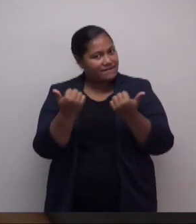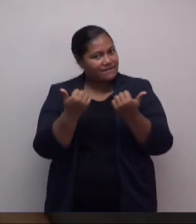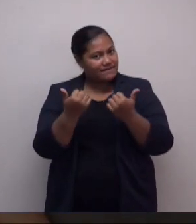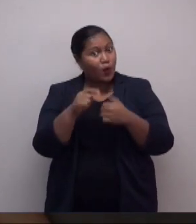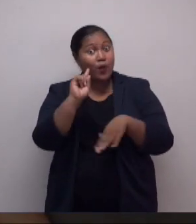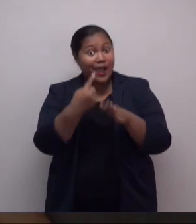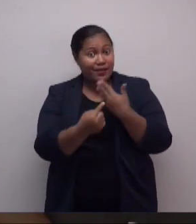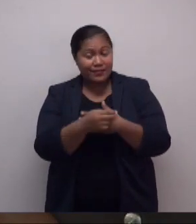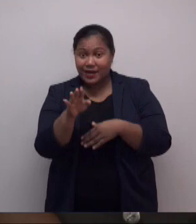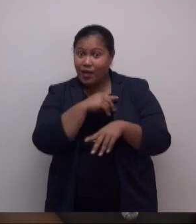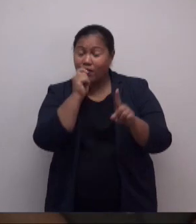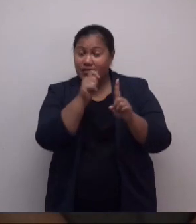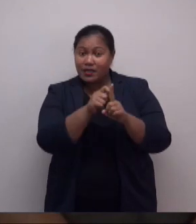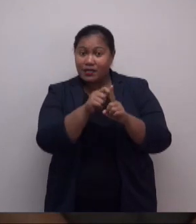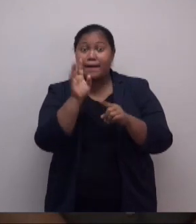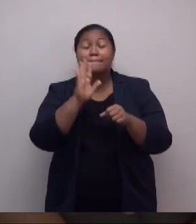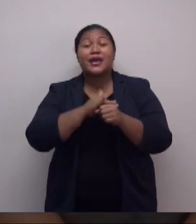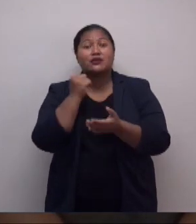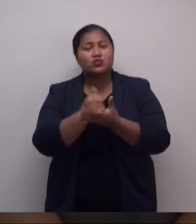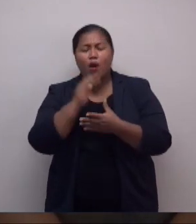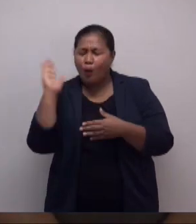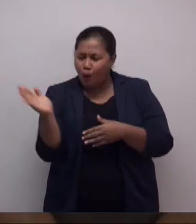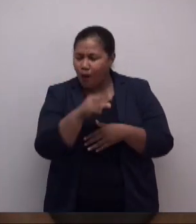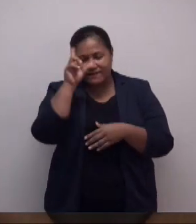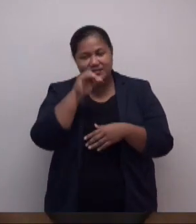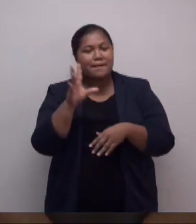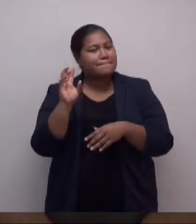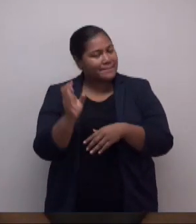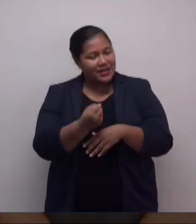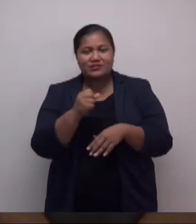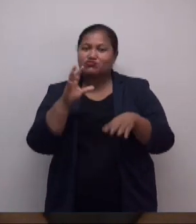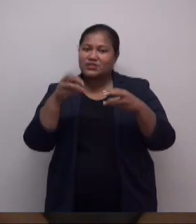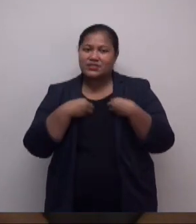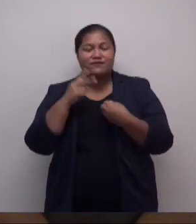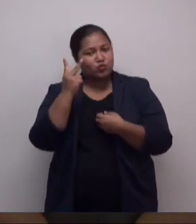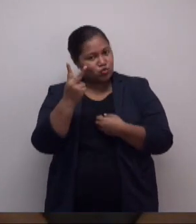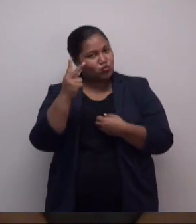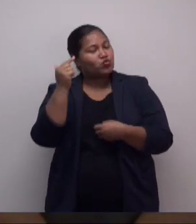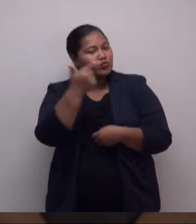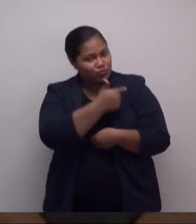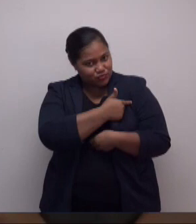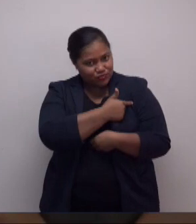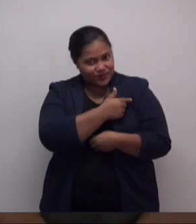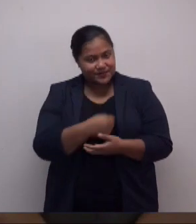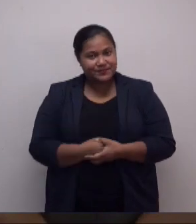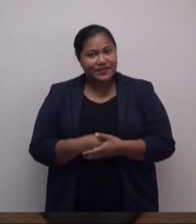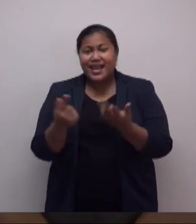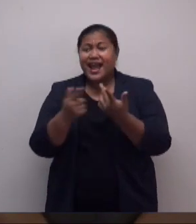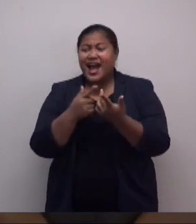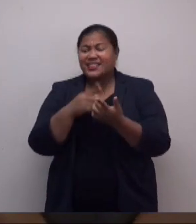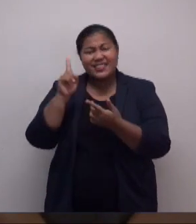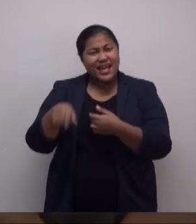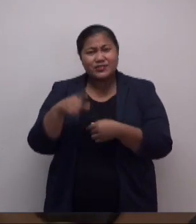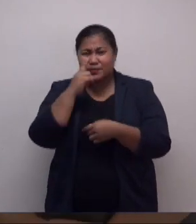to make sure all those Fijians get dose number 2. And as for the several thousand who are not vaccinated at